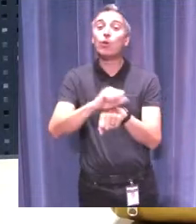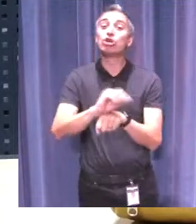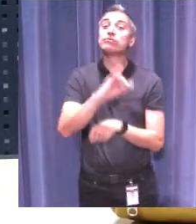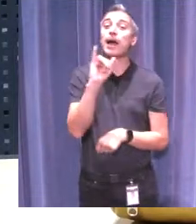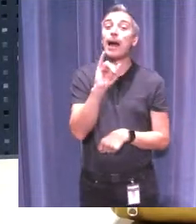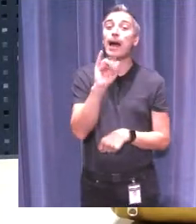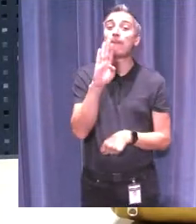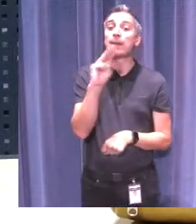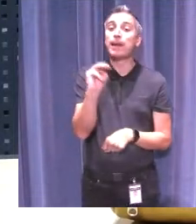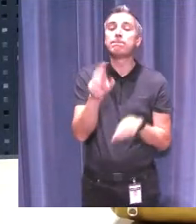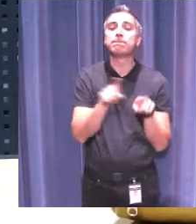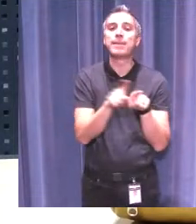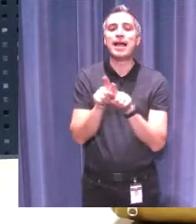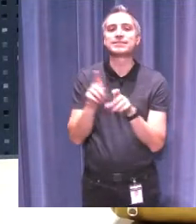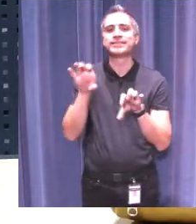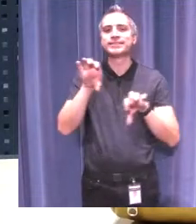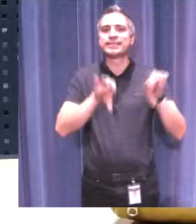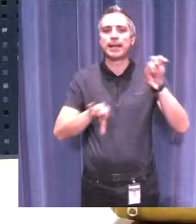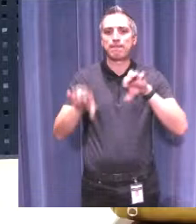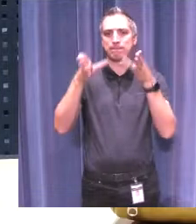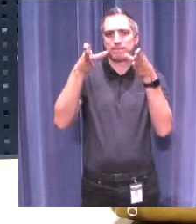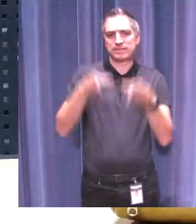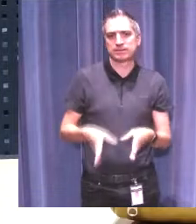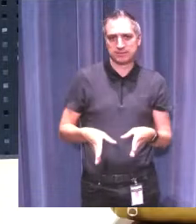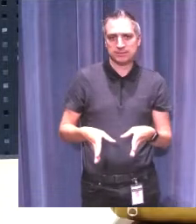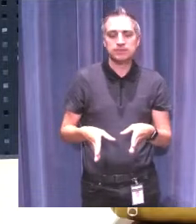a chemist during their